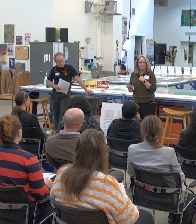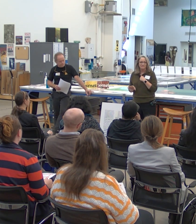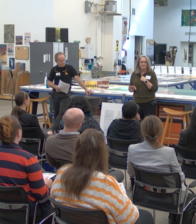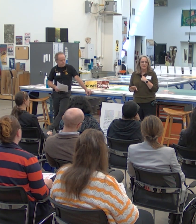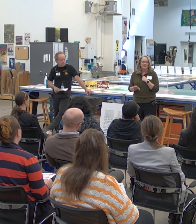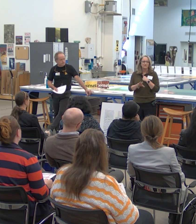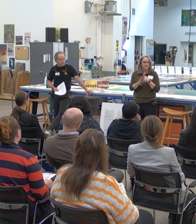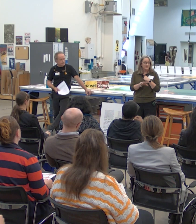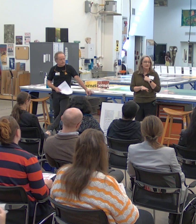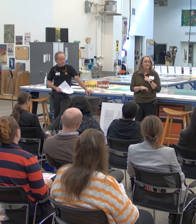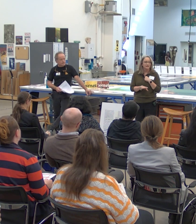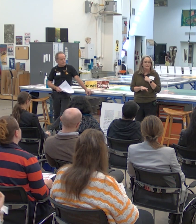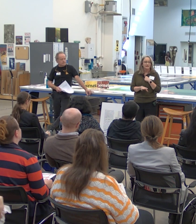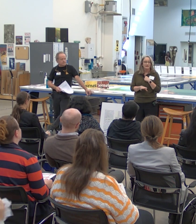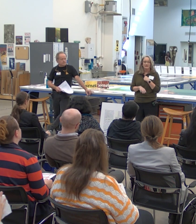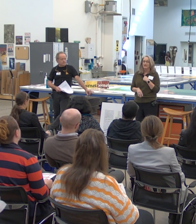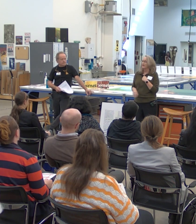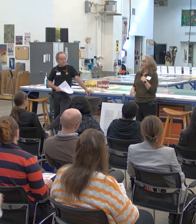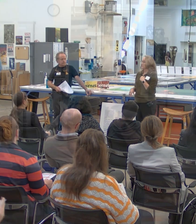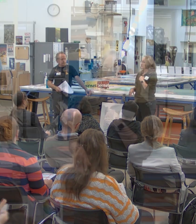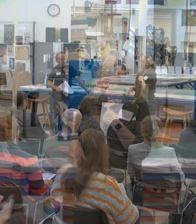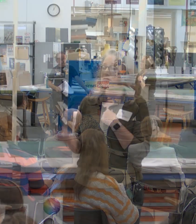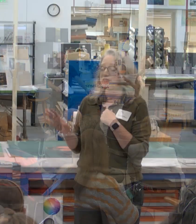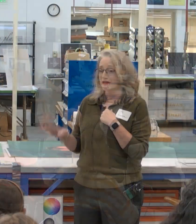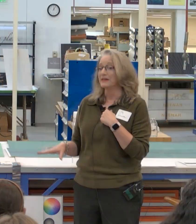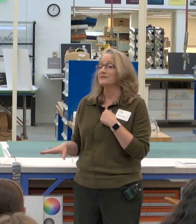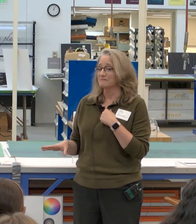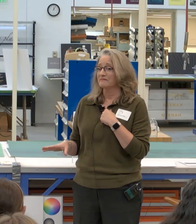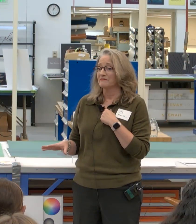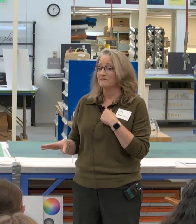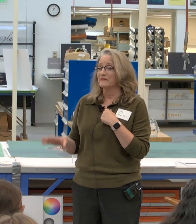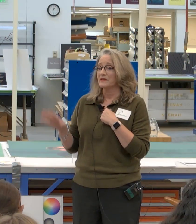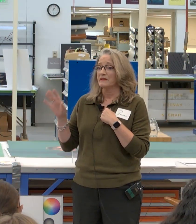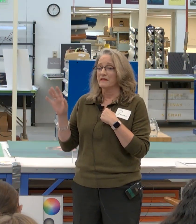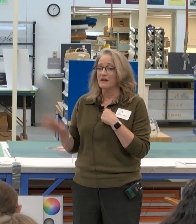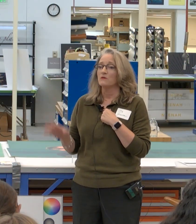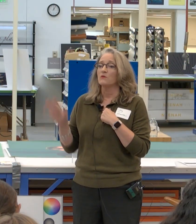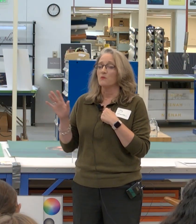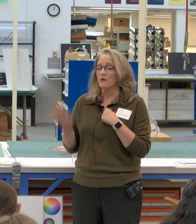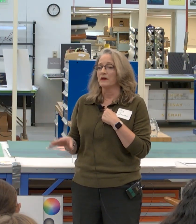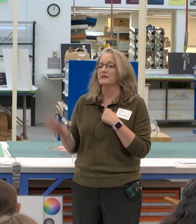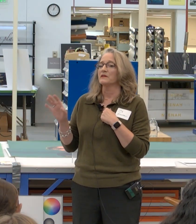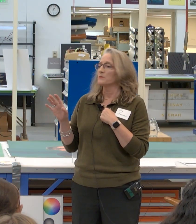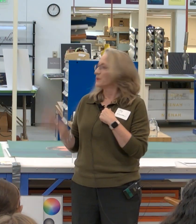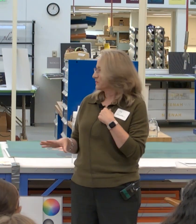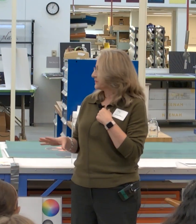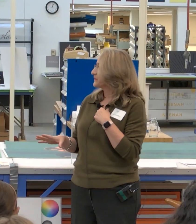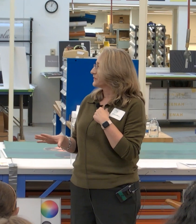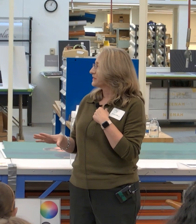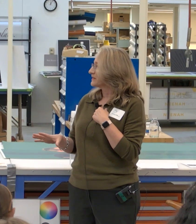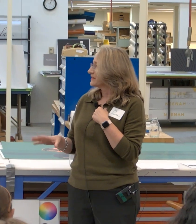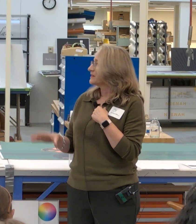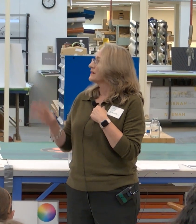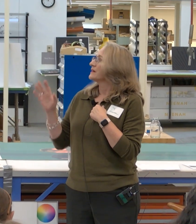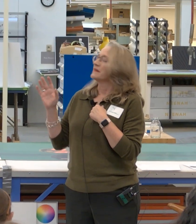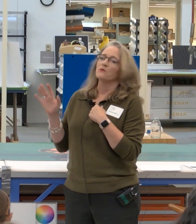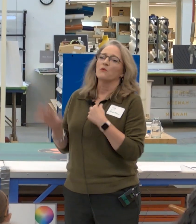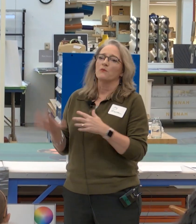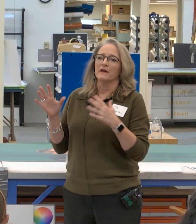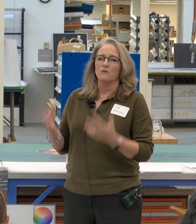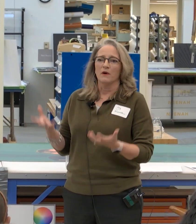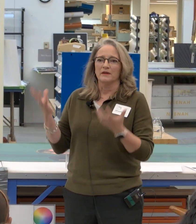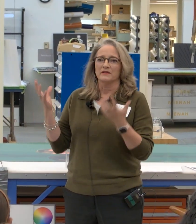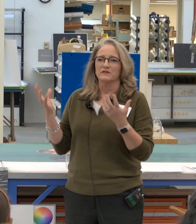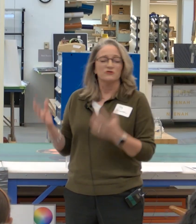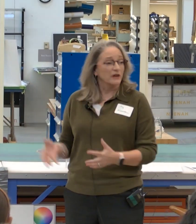reusability and versatility and exhibition design. They want the bones.